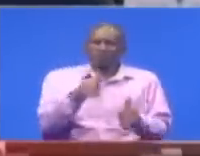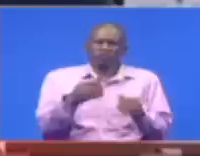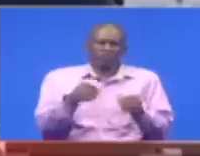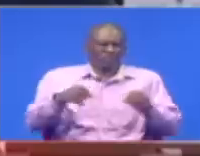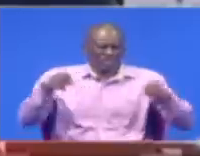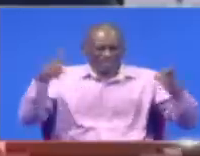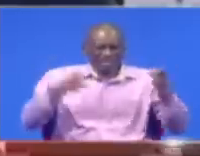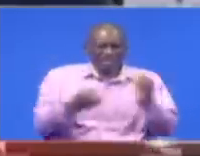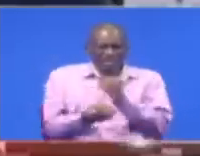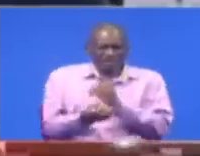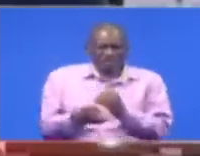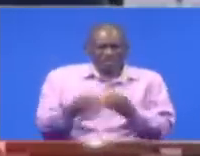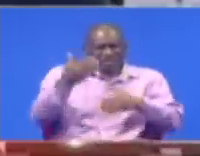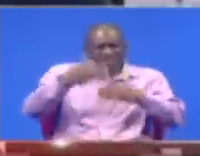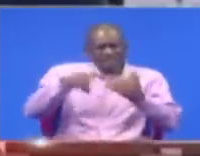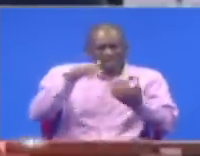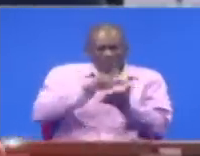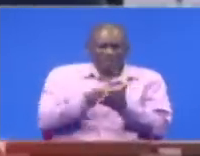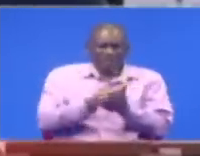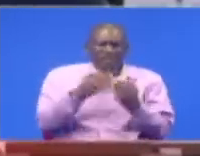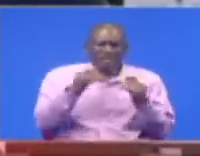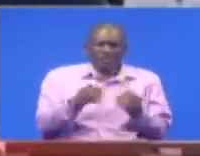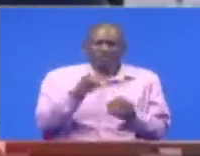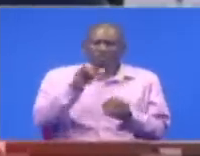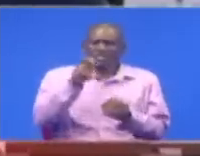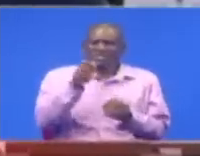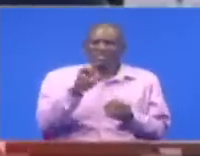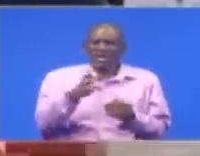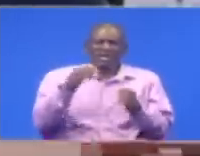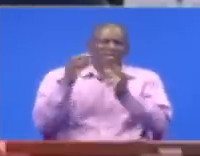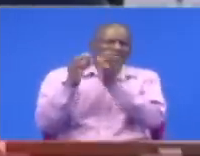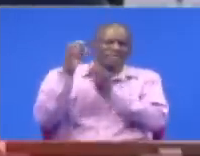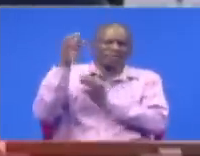explained, related to interdependence.